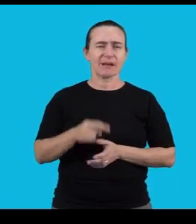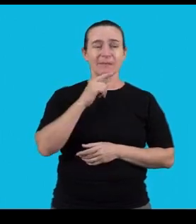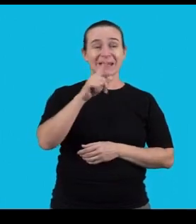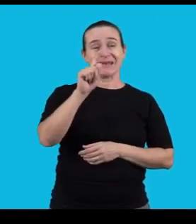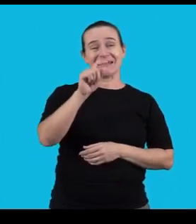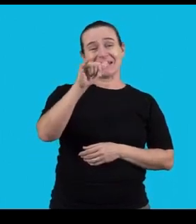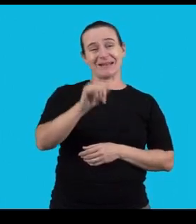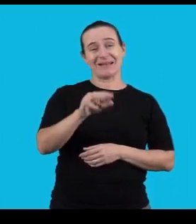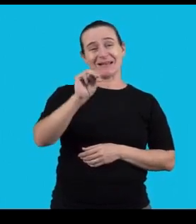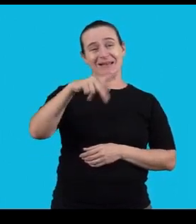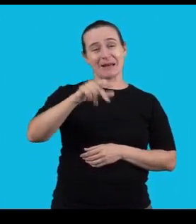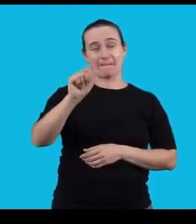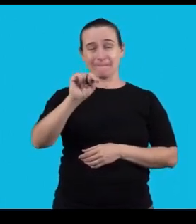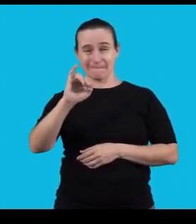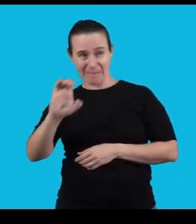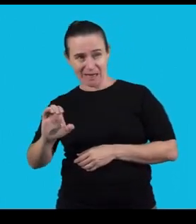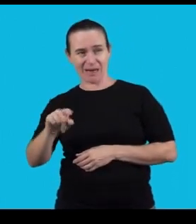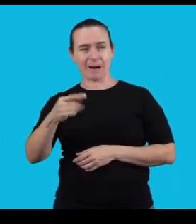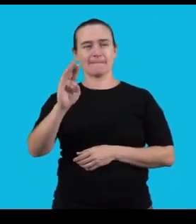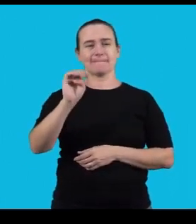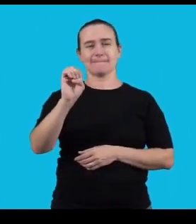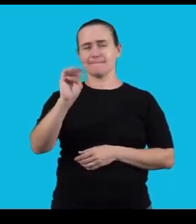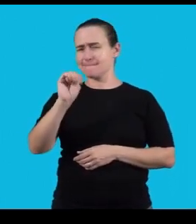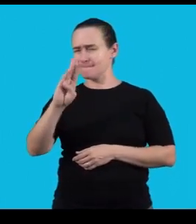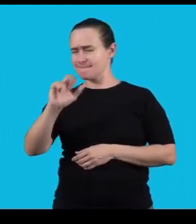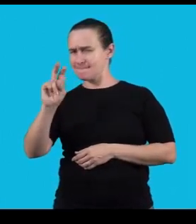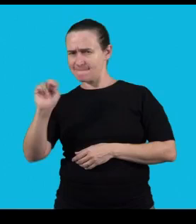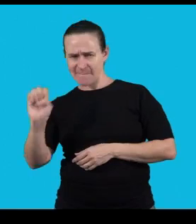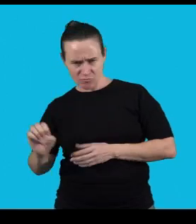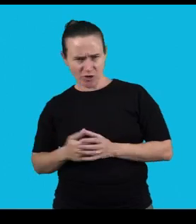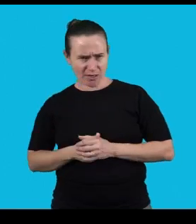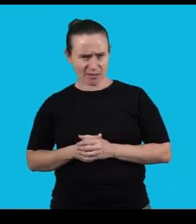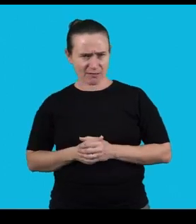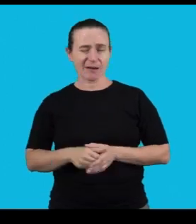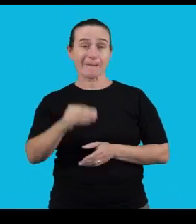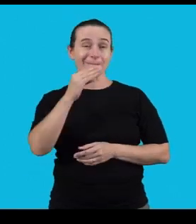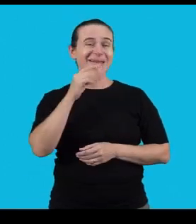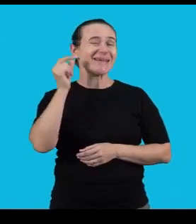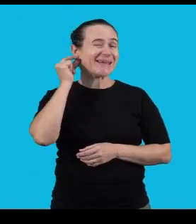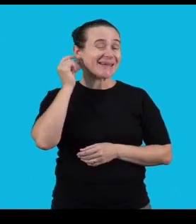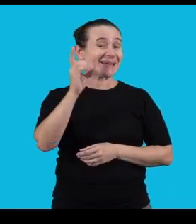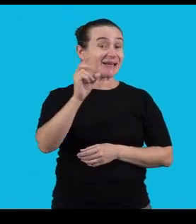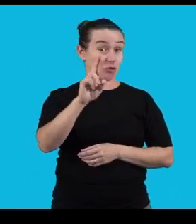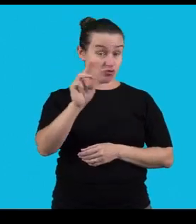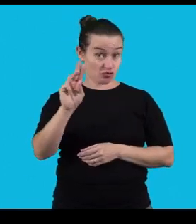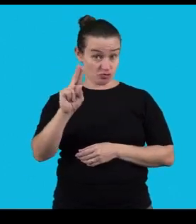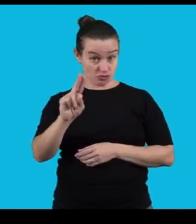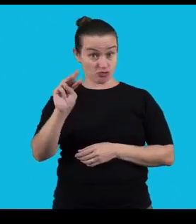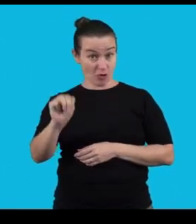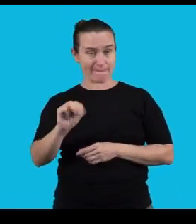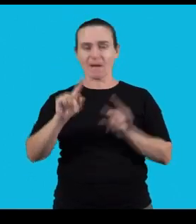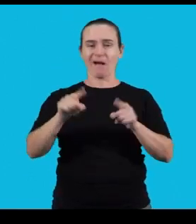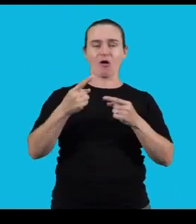membrane. What will happen if we've got a build-up there? The eardrum, which is the tympanic membrane,